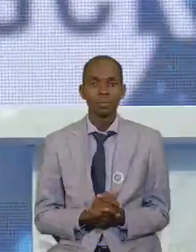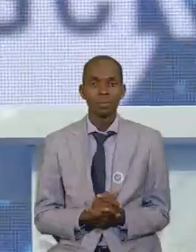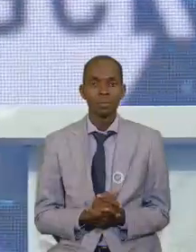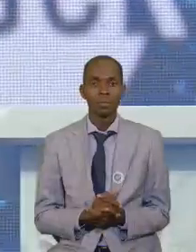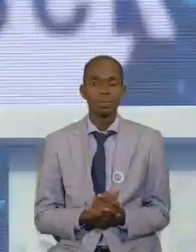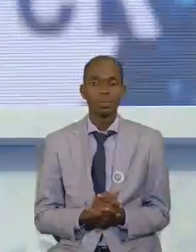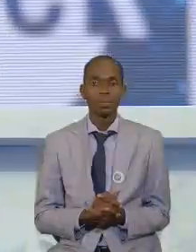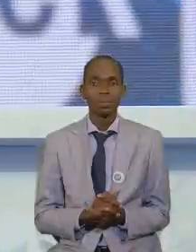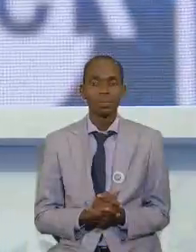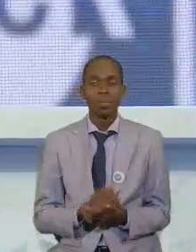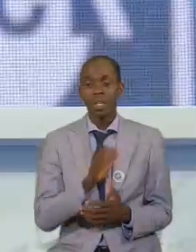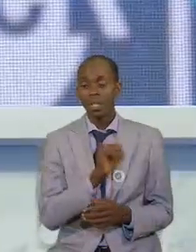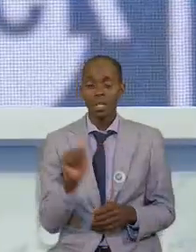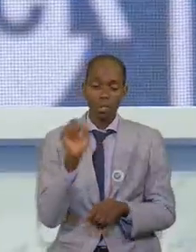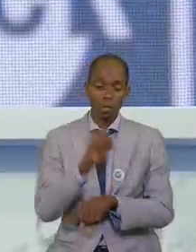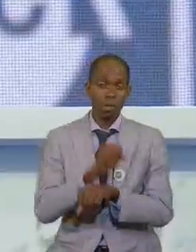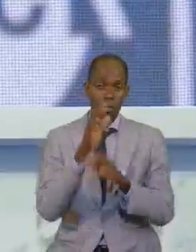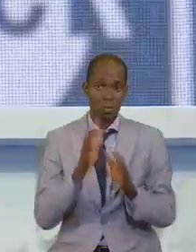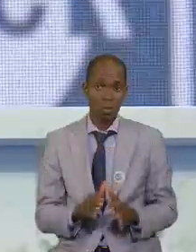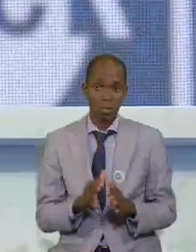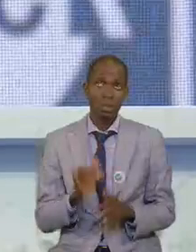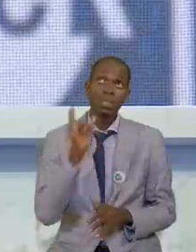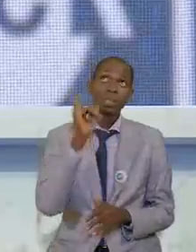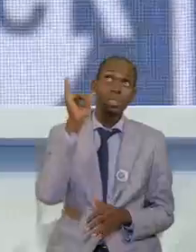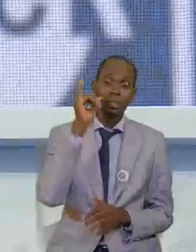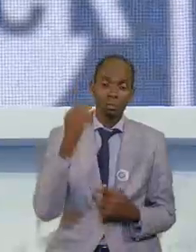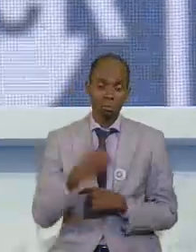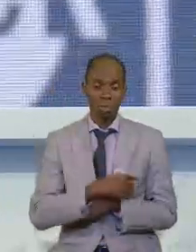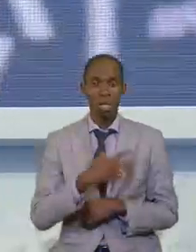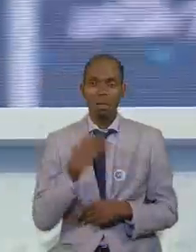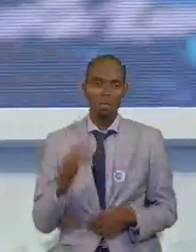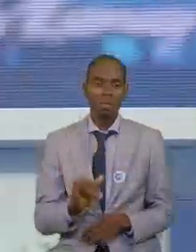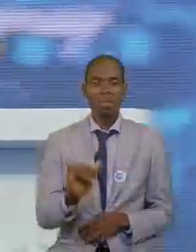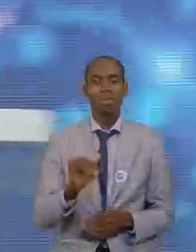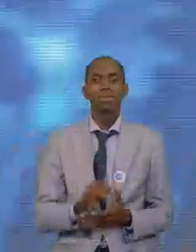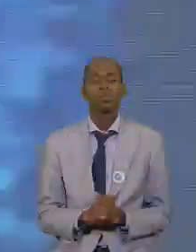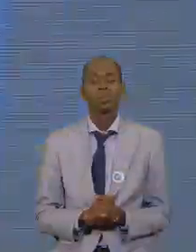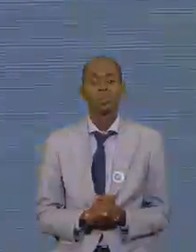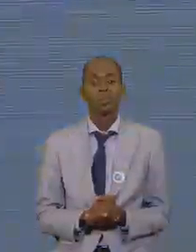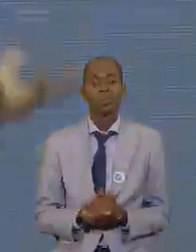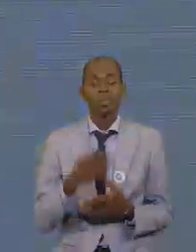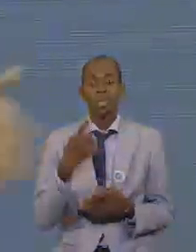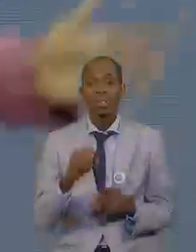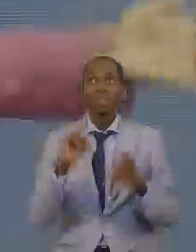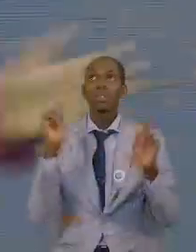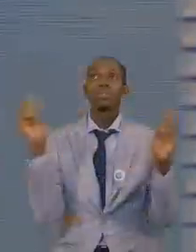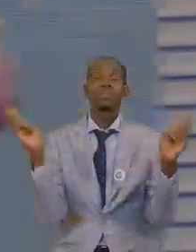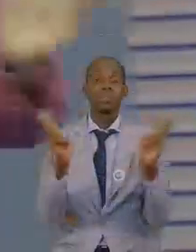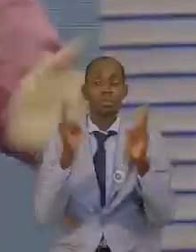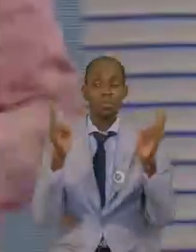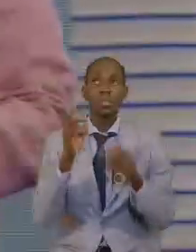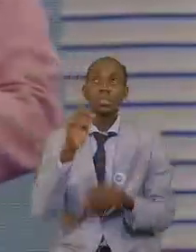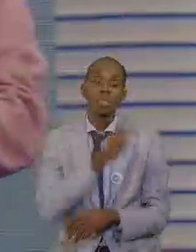A conqueror, yesterday, today, and forever. The triumphant King,